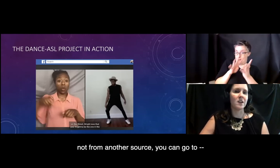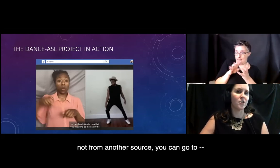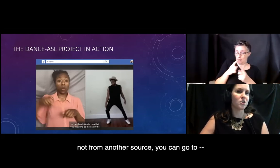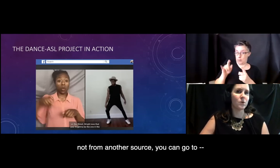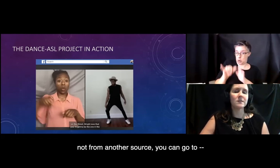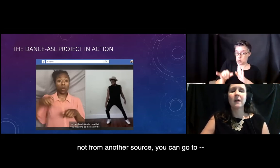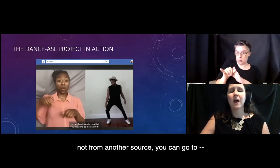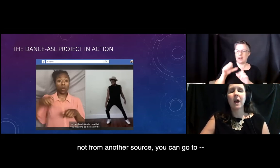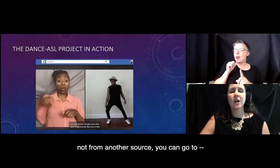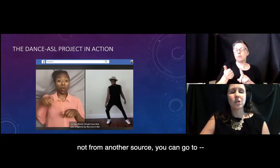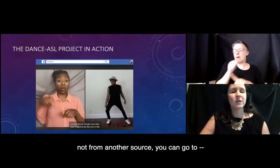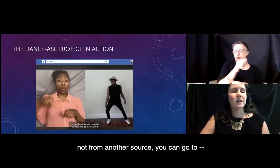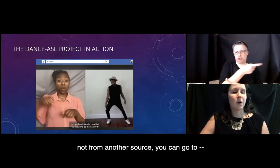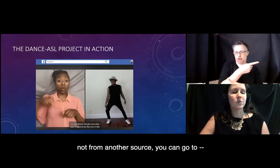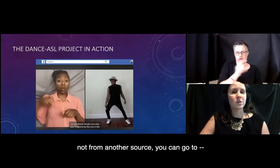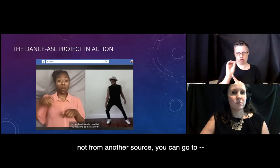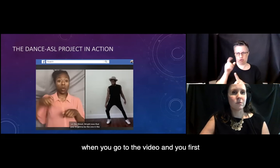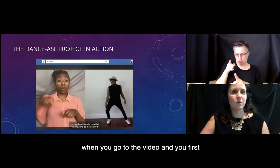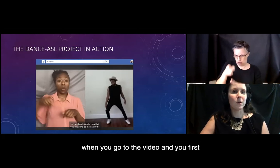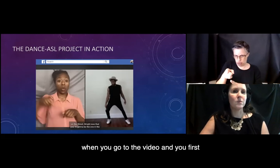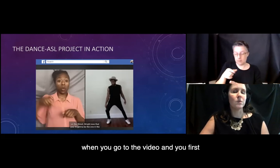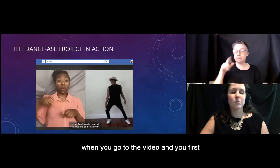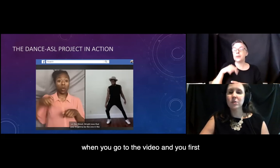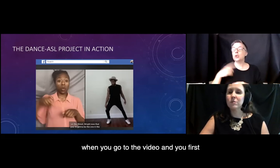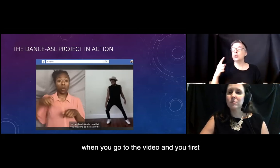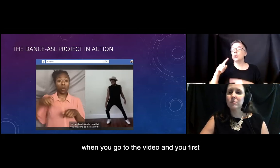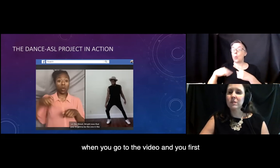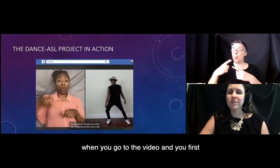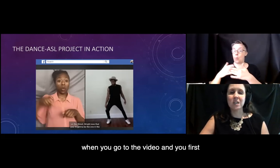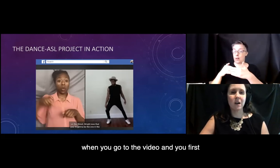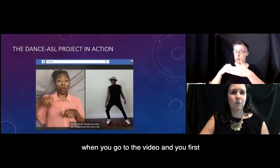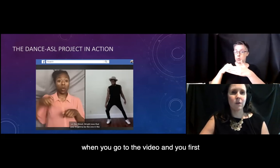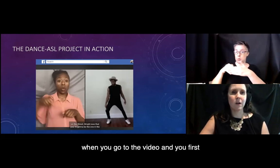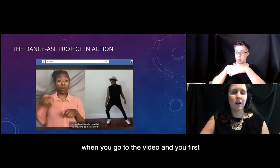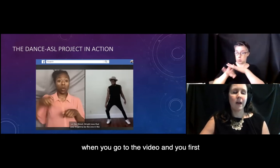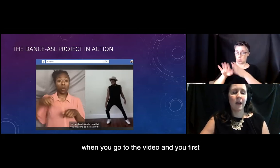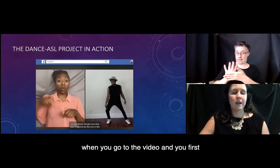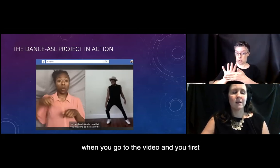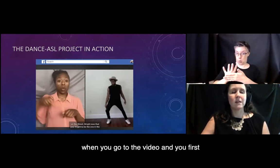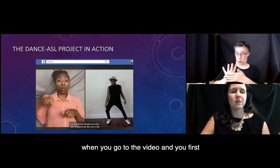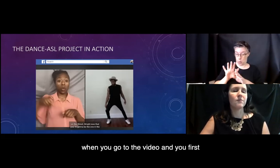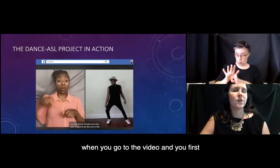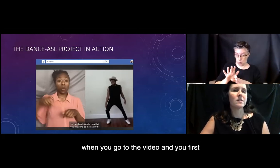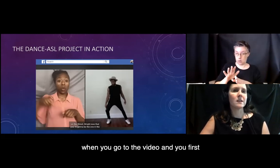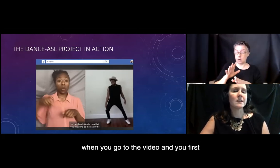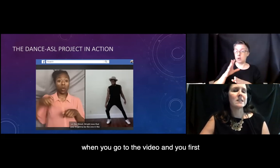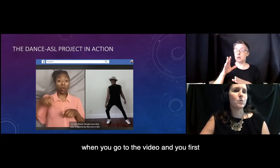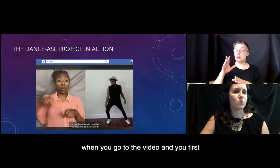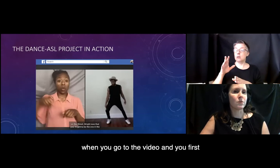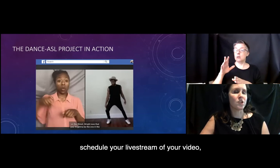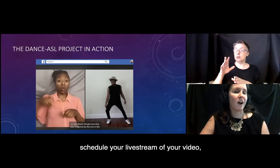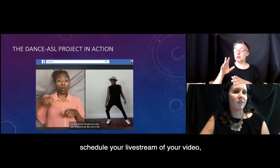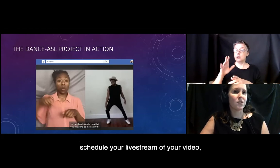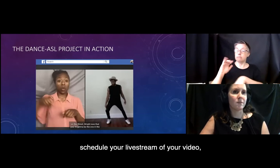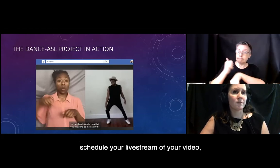from another source, you can go to, when you go to the video and you first